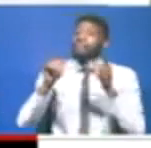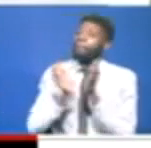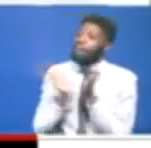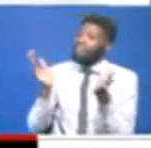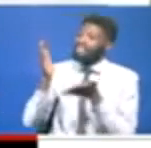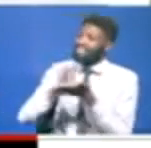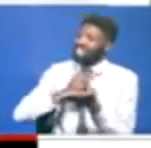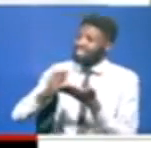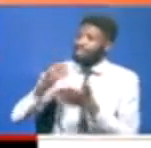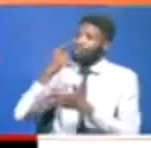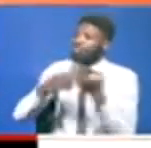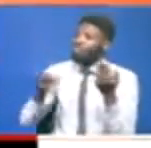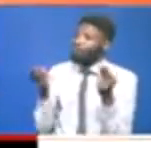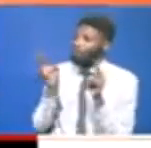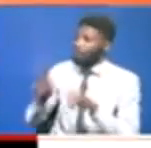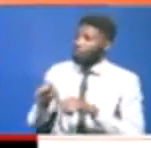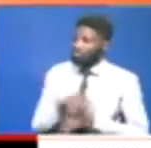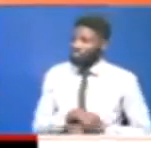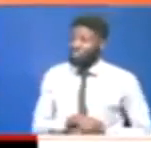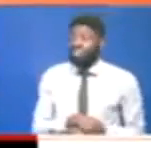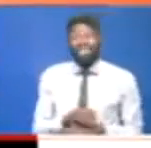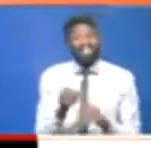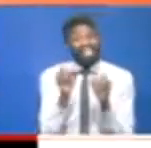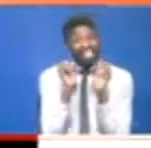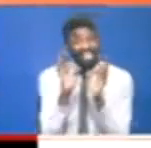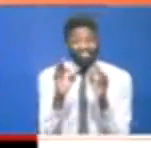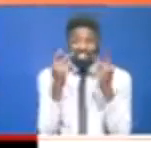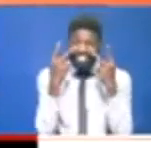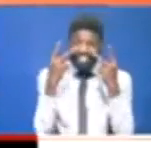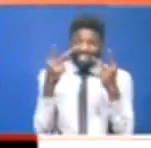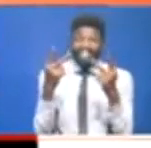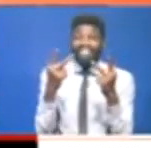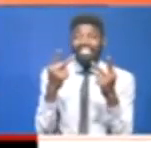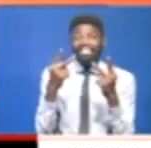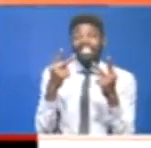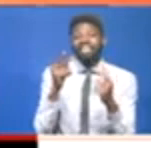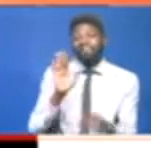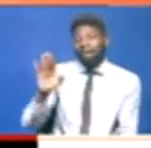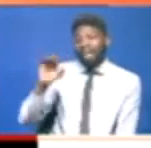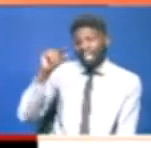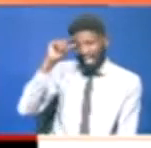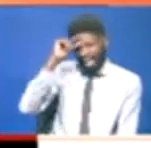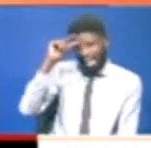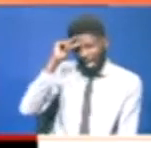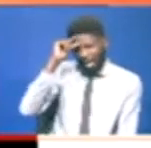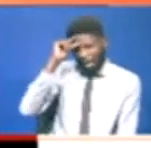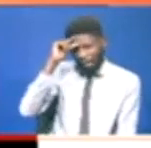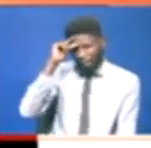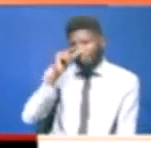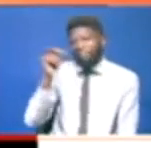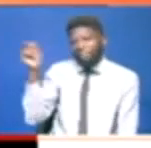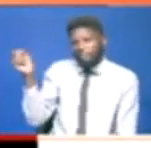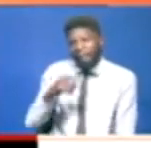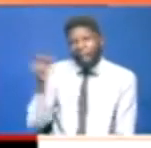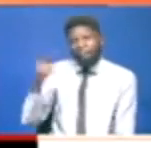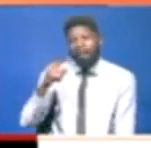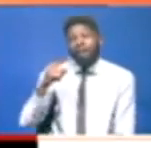is if you look at the wage bill, now the government has not been able to predict and also to